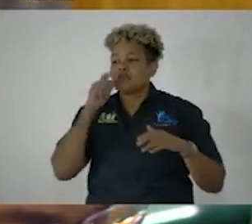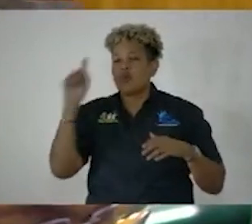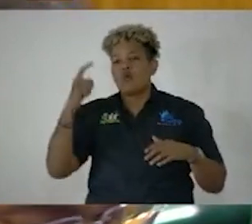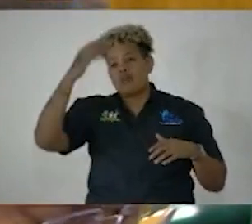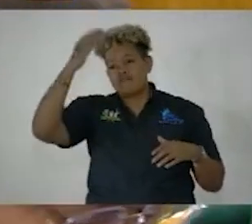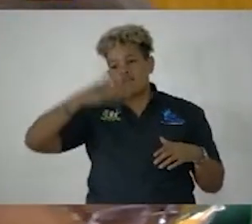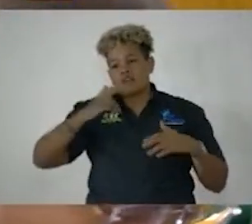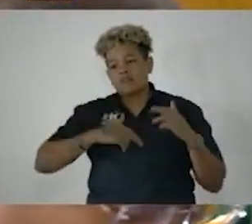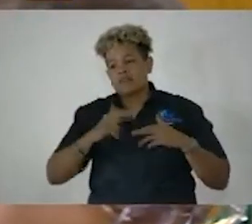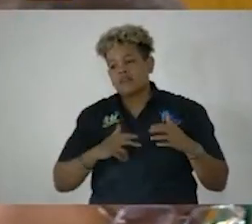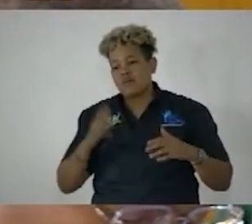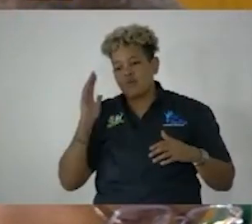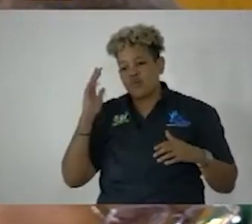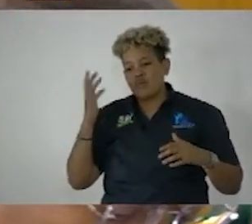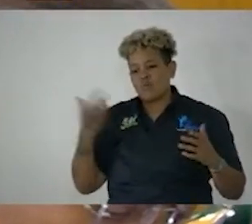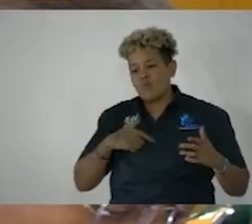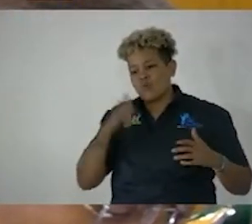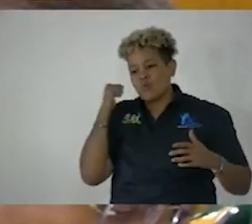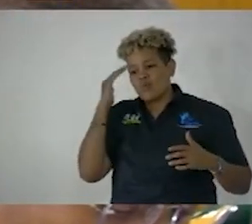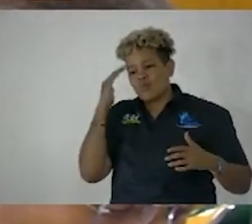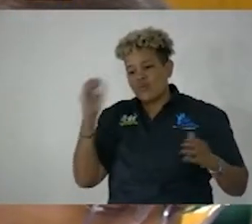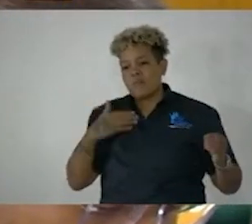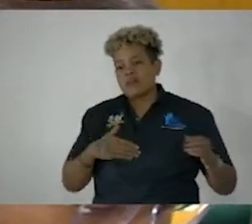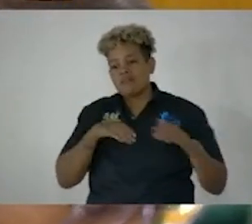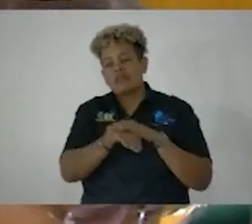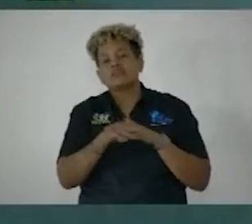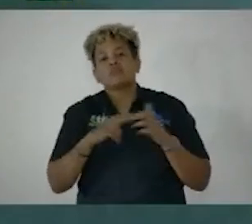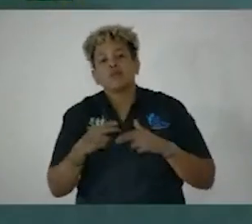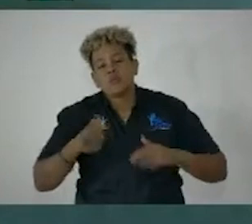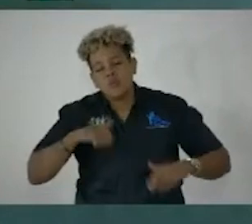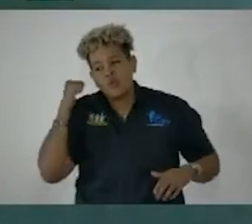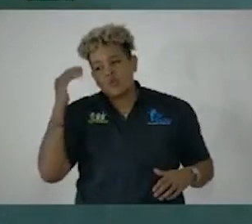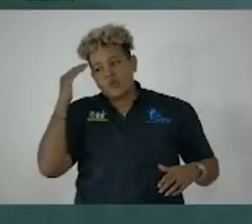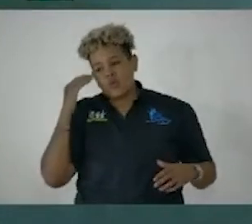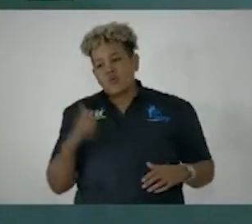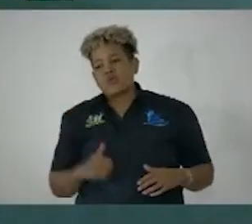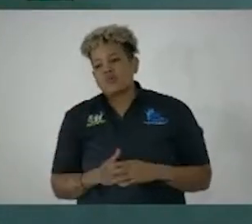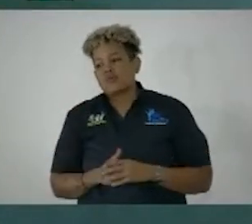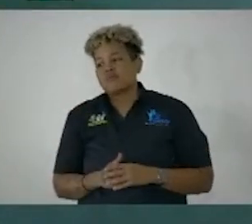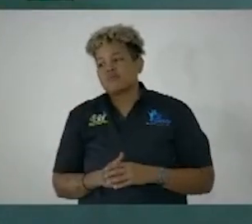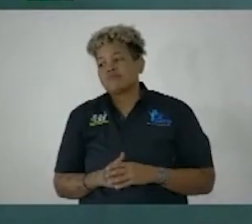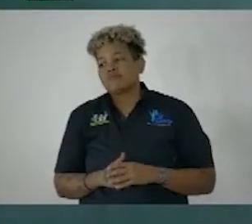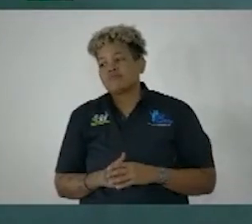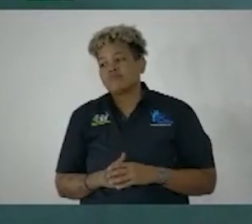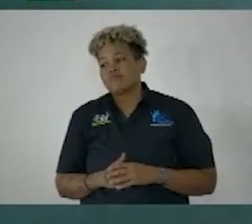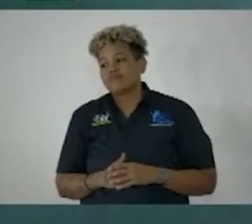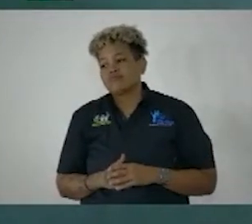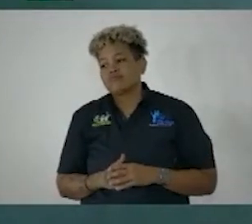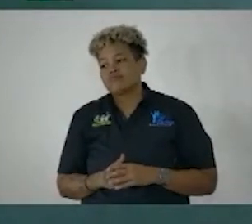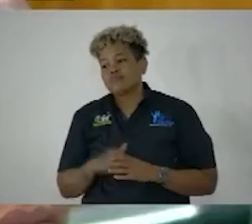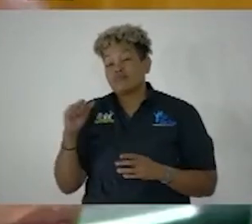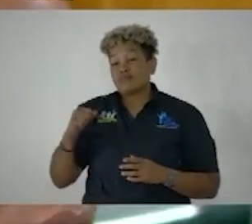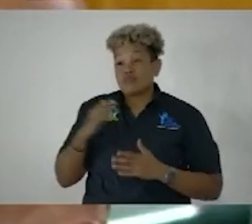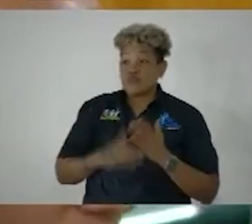the facility. We wouldn't know because nobody has access to it. So, yeah. But I just want to know that the assets are protected. There